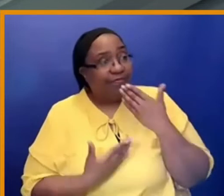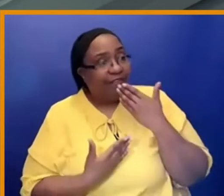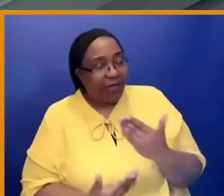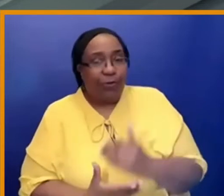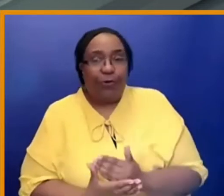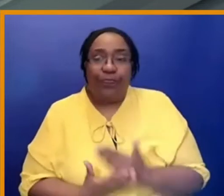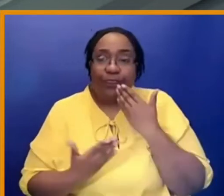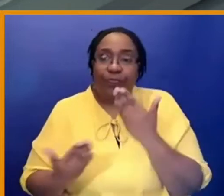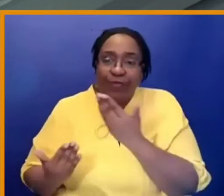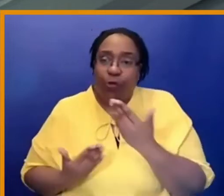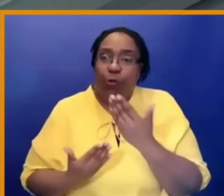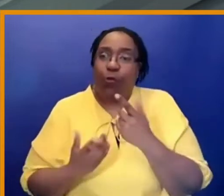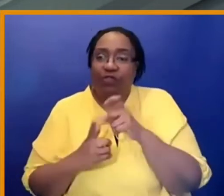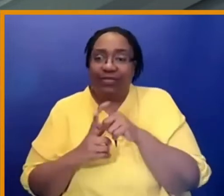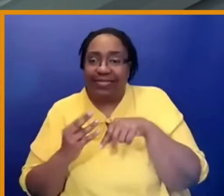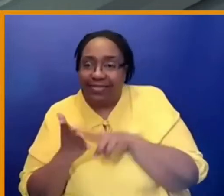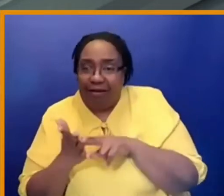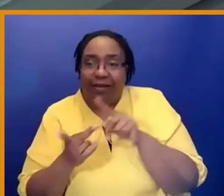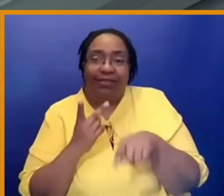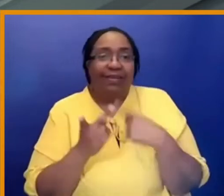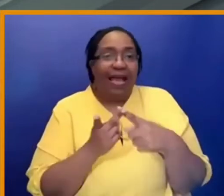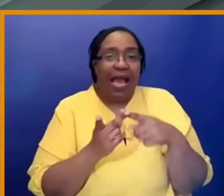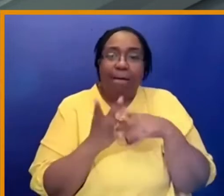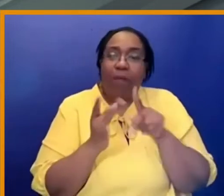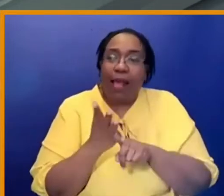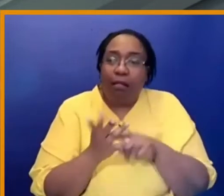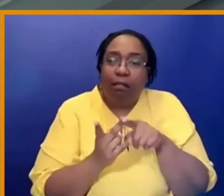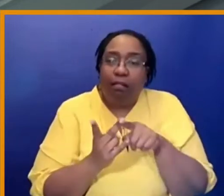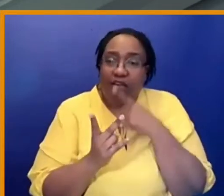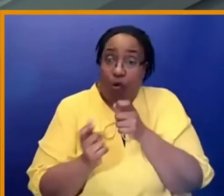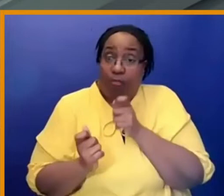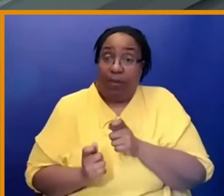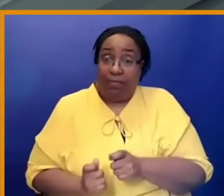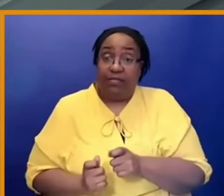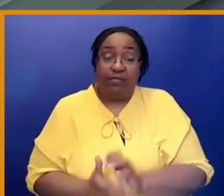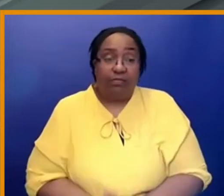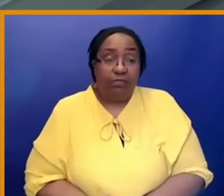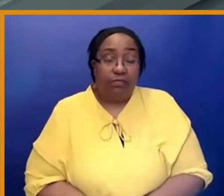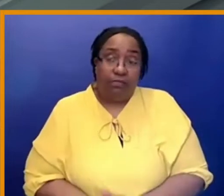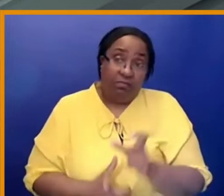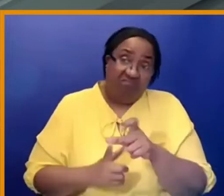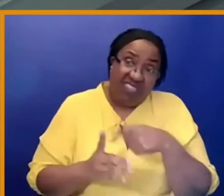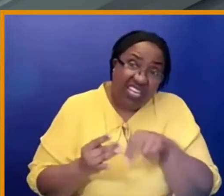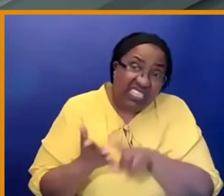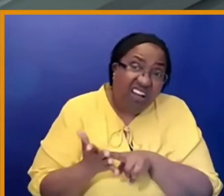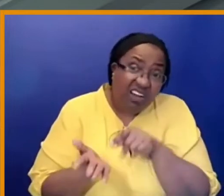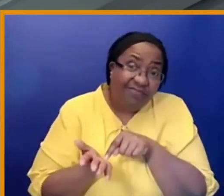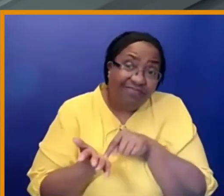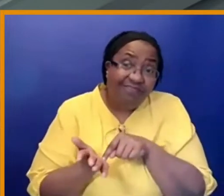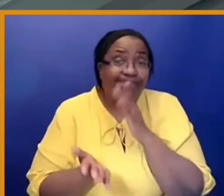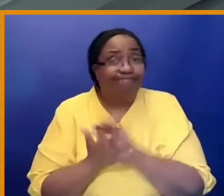you as well to Duncan and to Michael for the amendment. I think Duncan has very well set